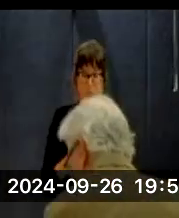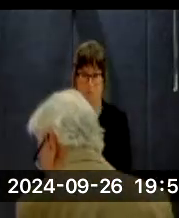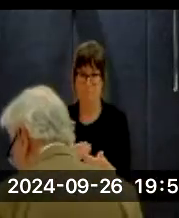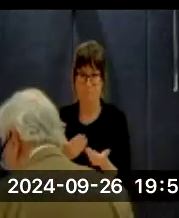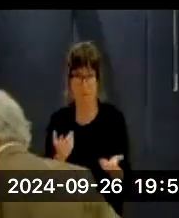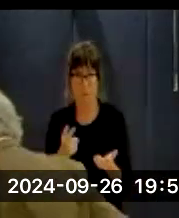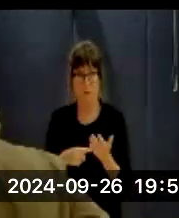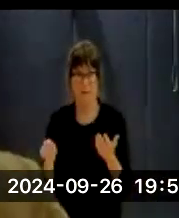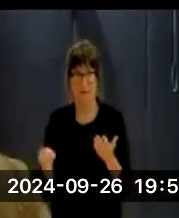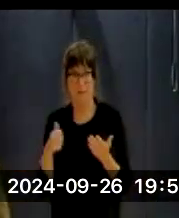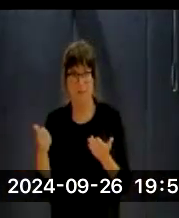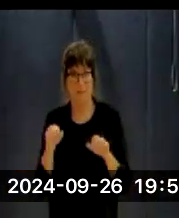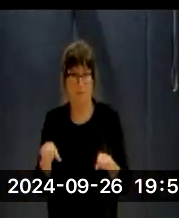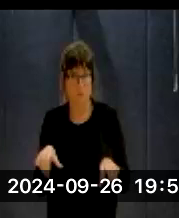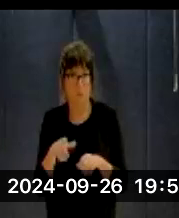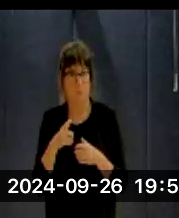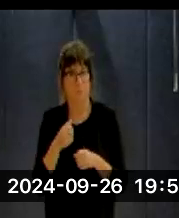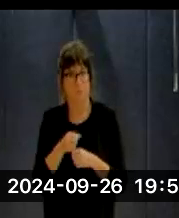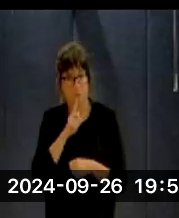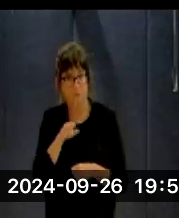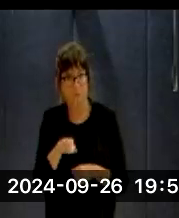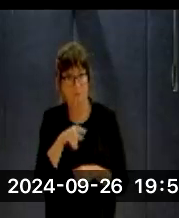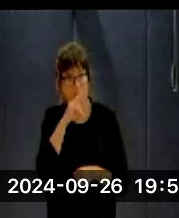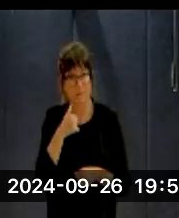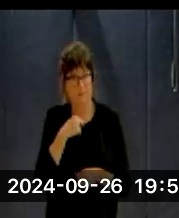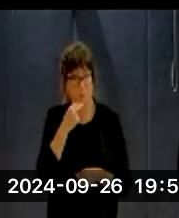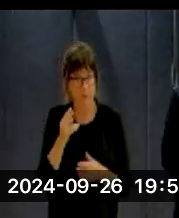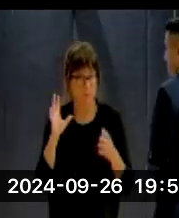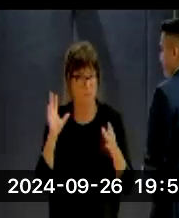so that these kids who don't have a voice or maybe